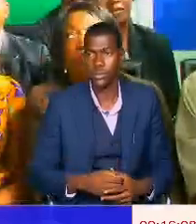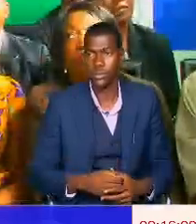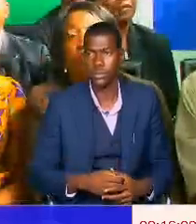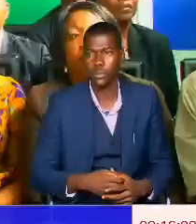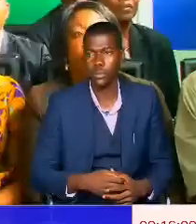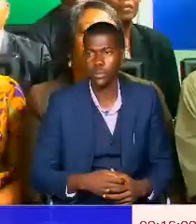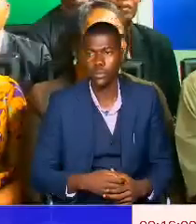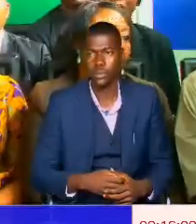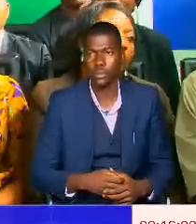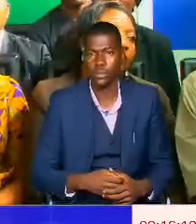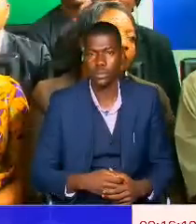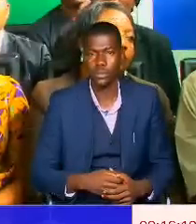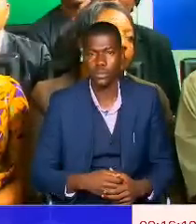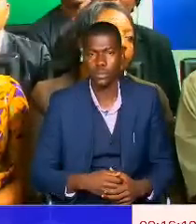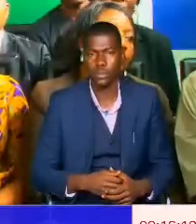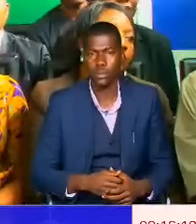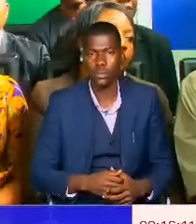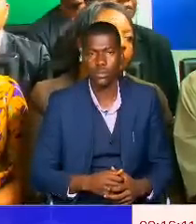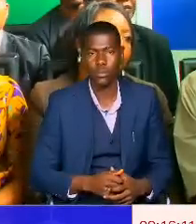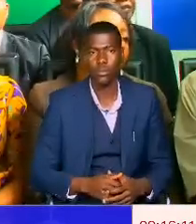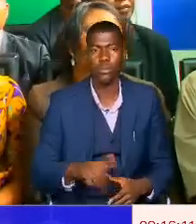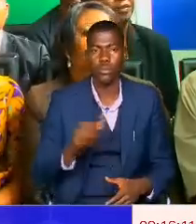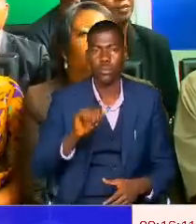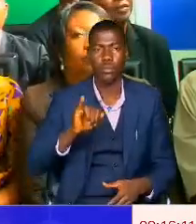Because I don't know. The AIG, he.